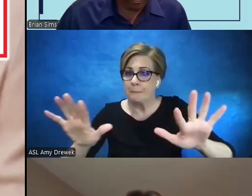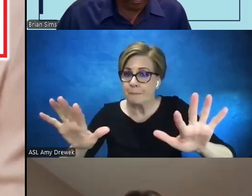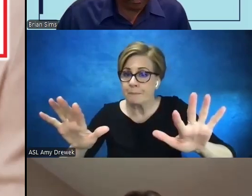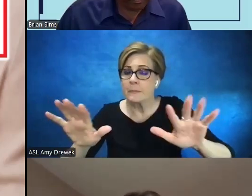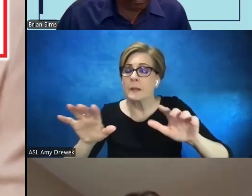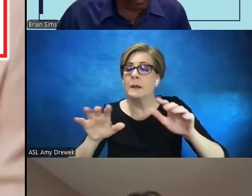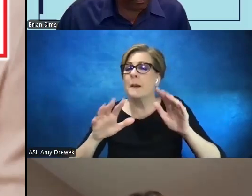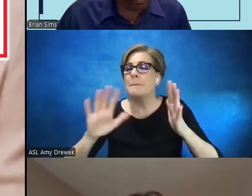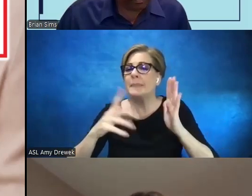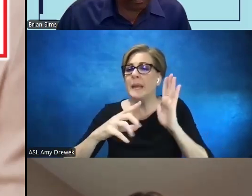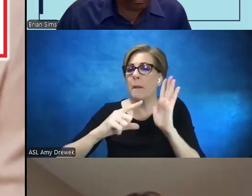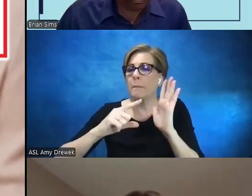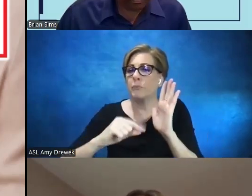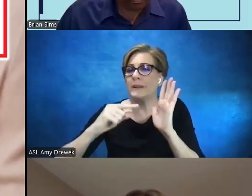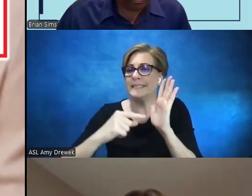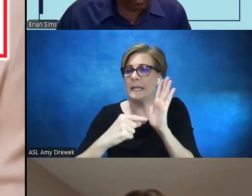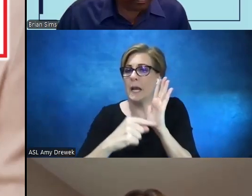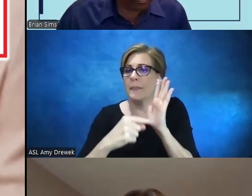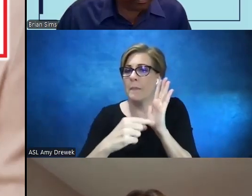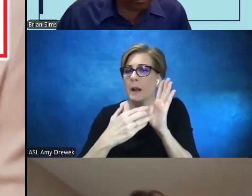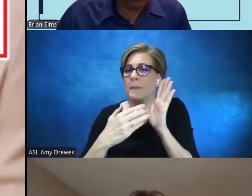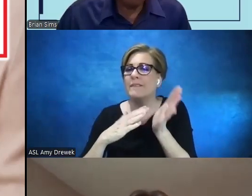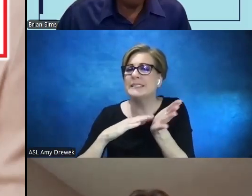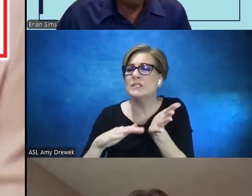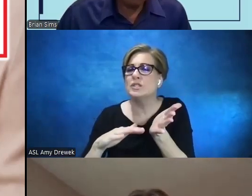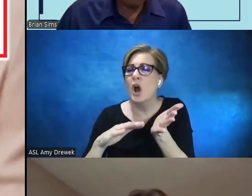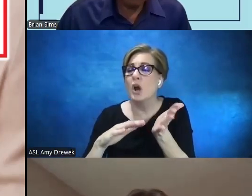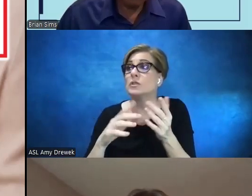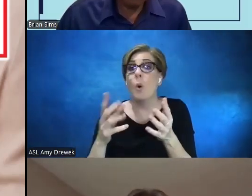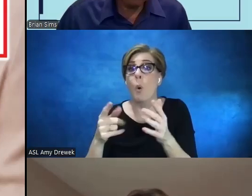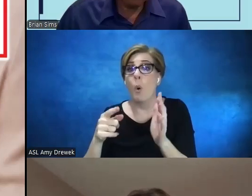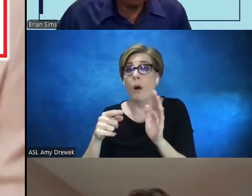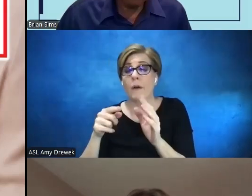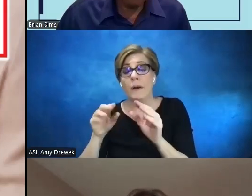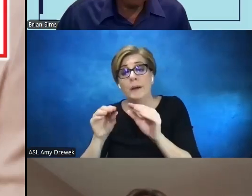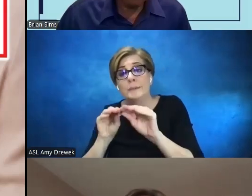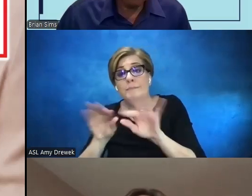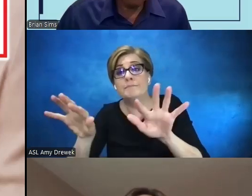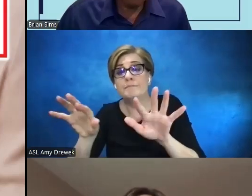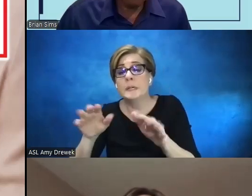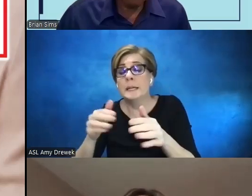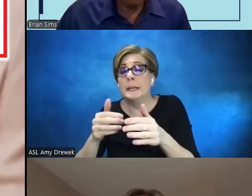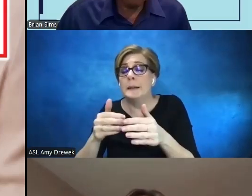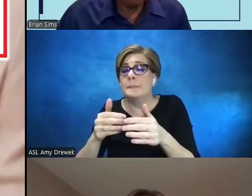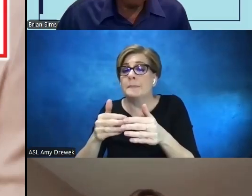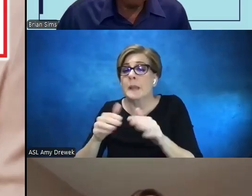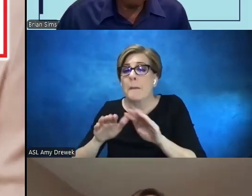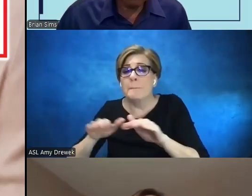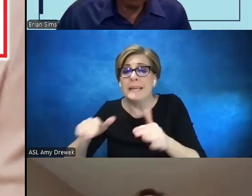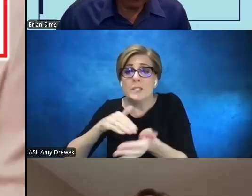of a discharge summary, distributed through pediatricians in schools in a standardized practice anytime somebody talks about